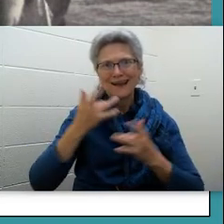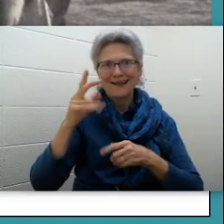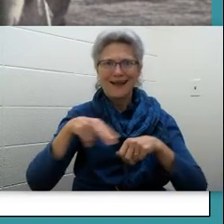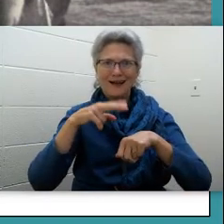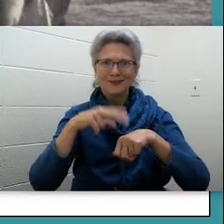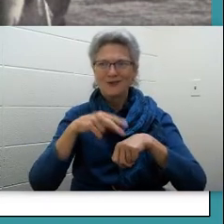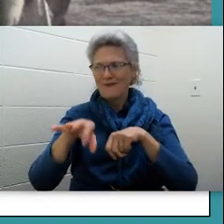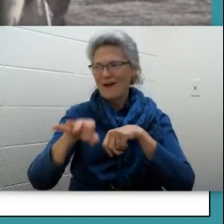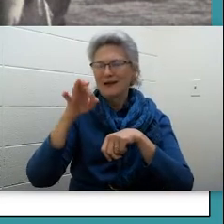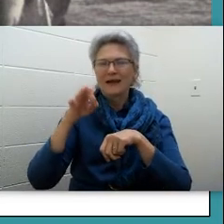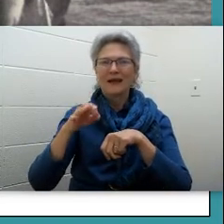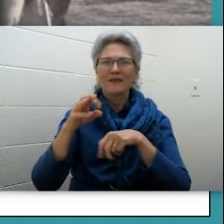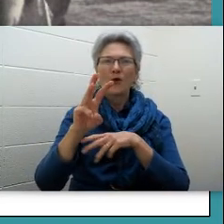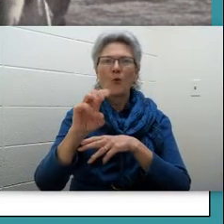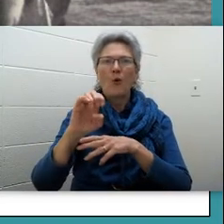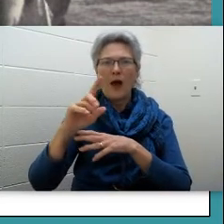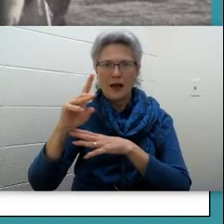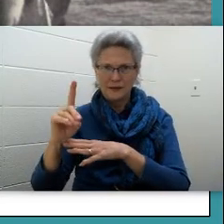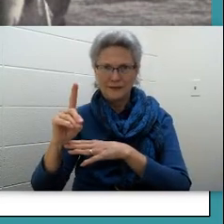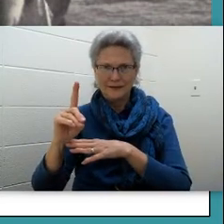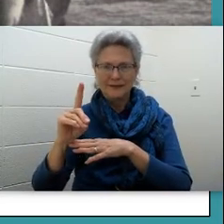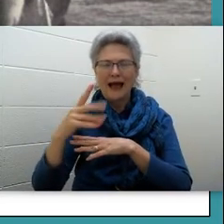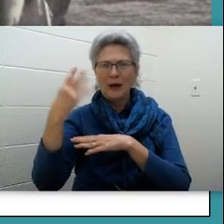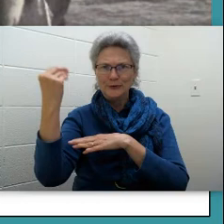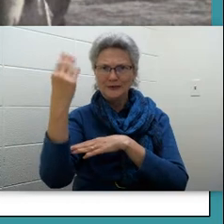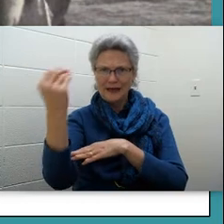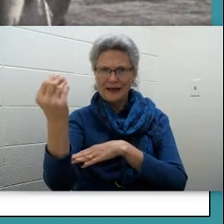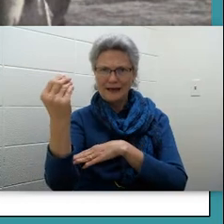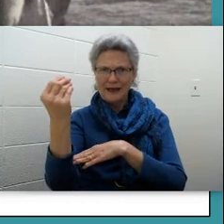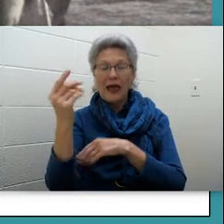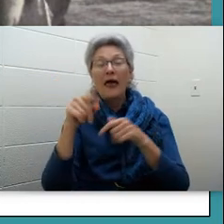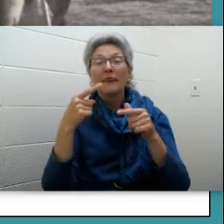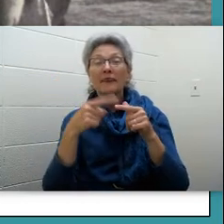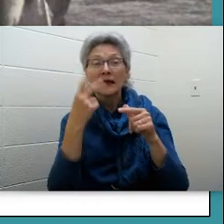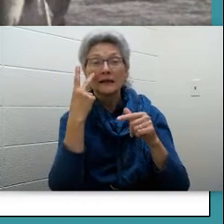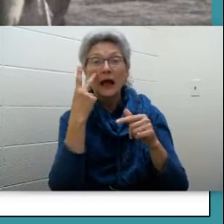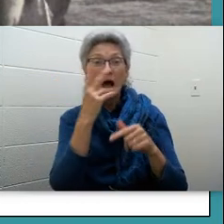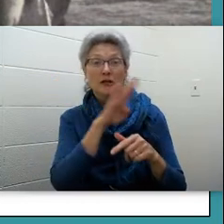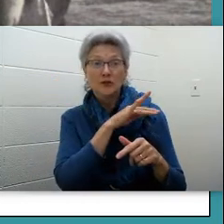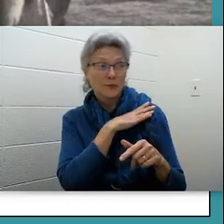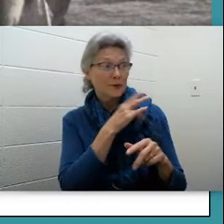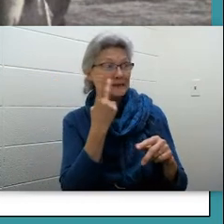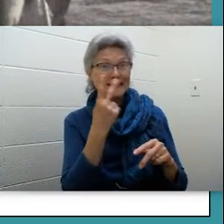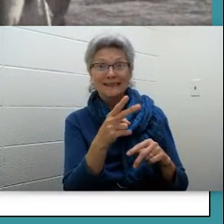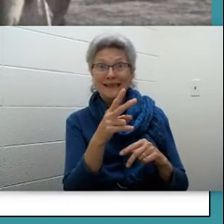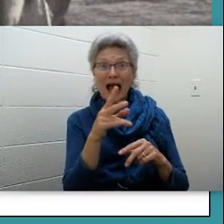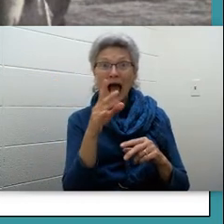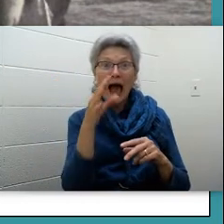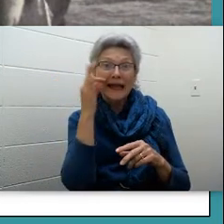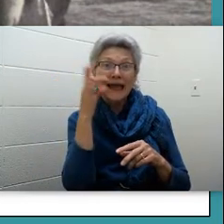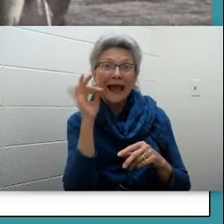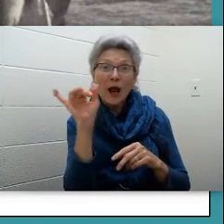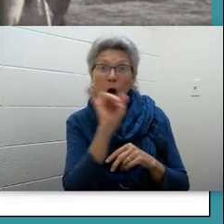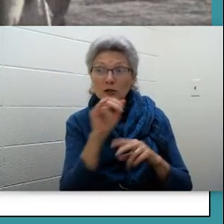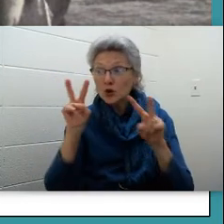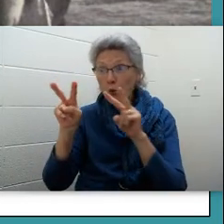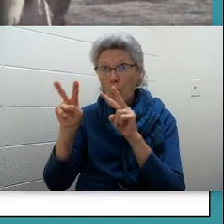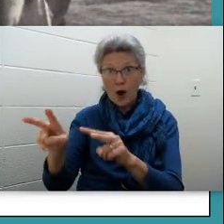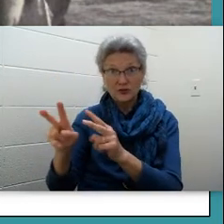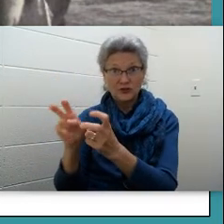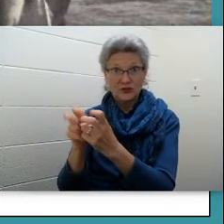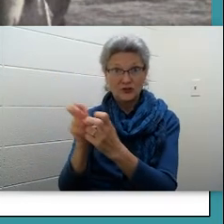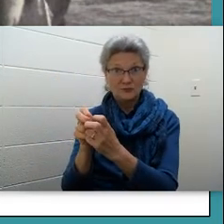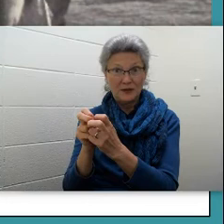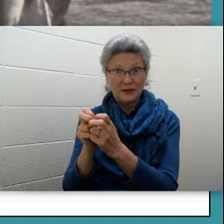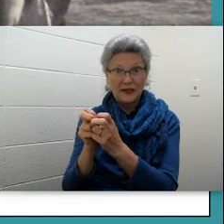wild. In the next passage, Burroughs sees a cat also observing the chipmunk. He describes the action of the